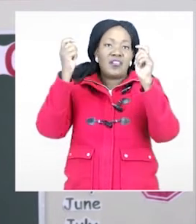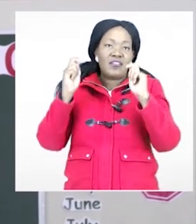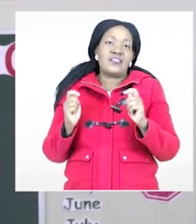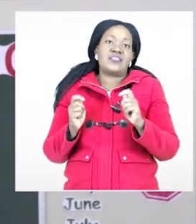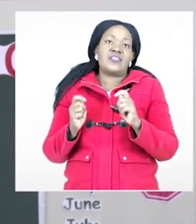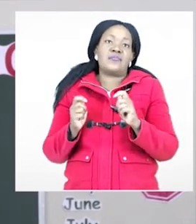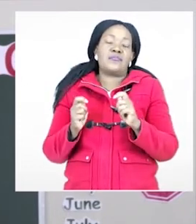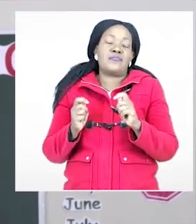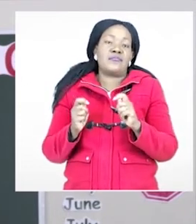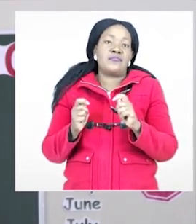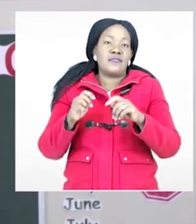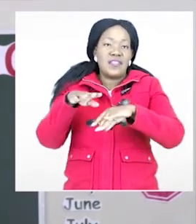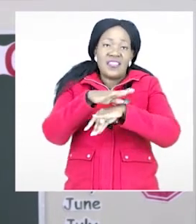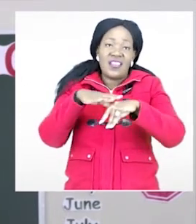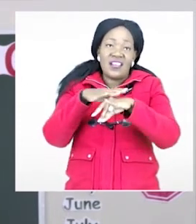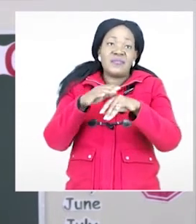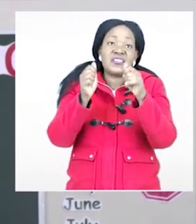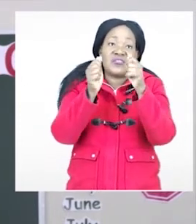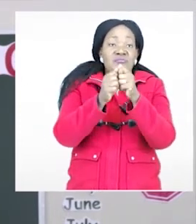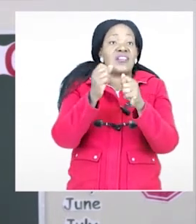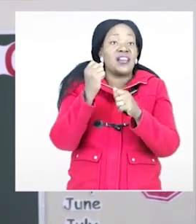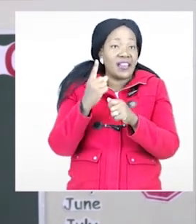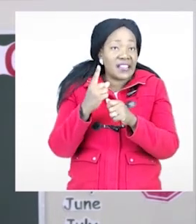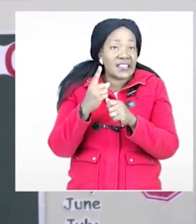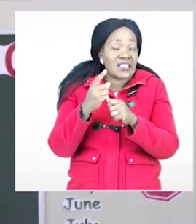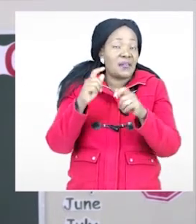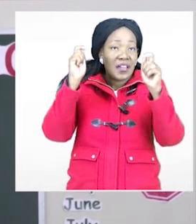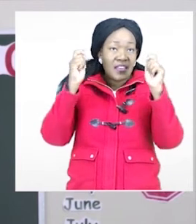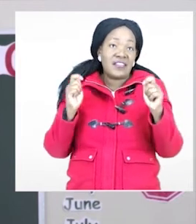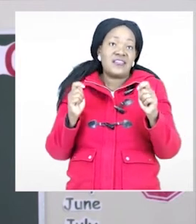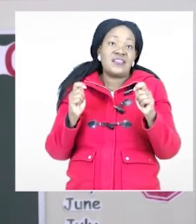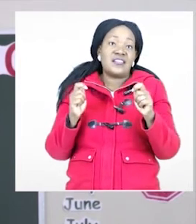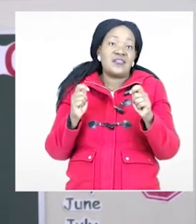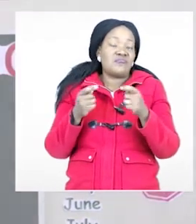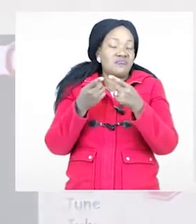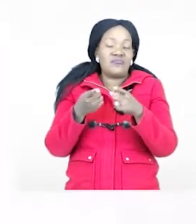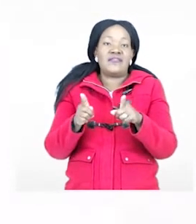animals fit and the shape does not fit. Now let's turn to the page again.